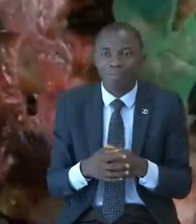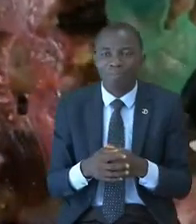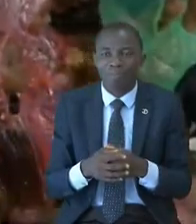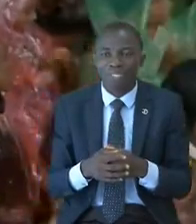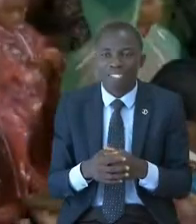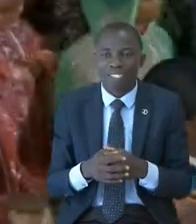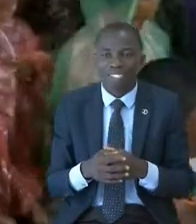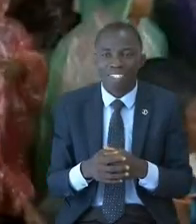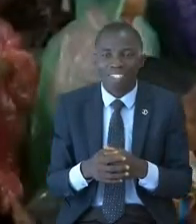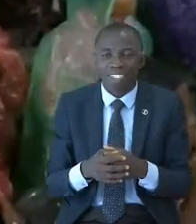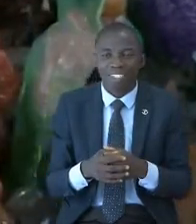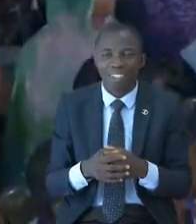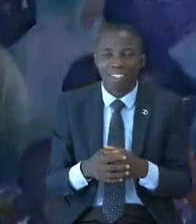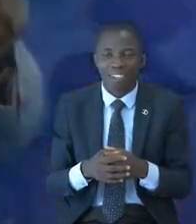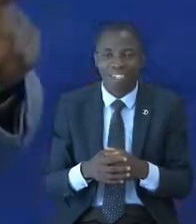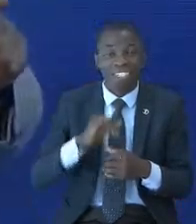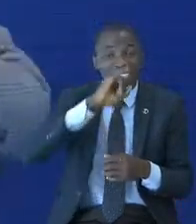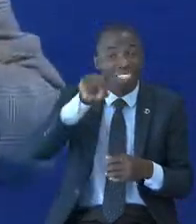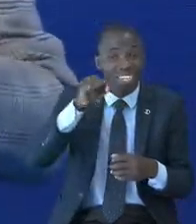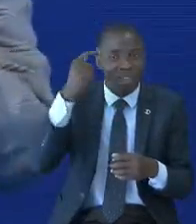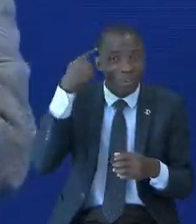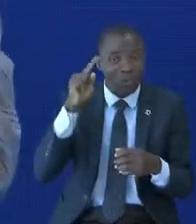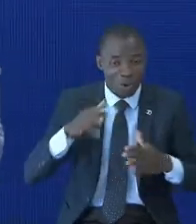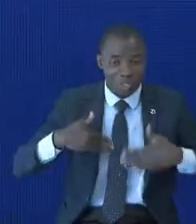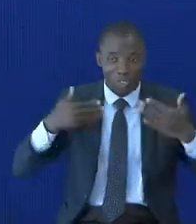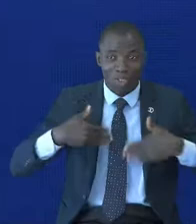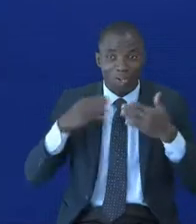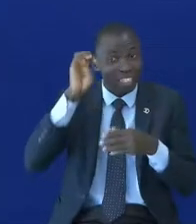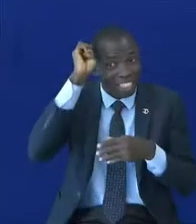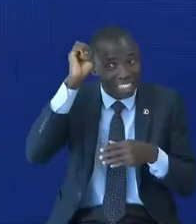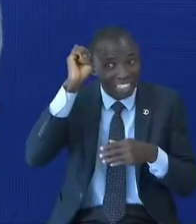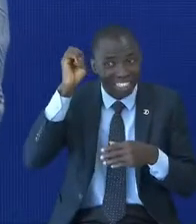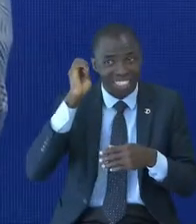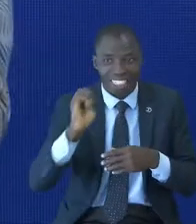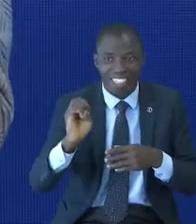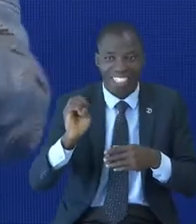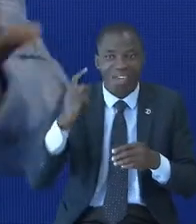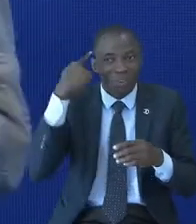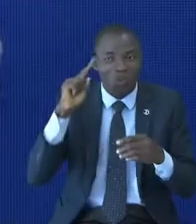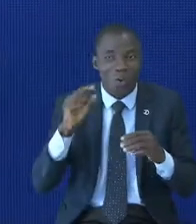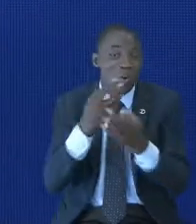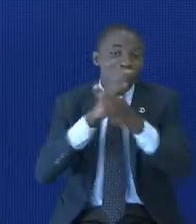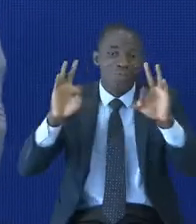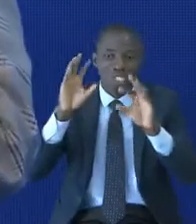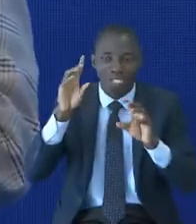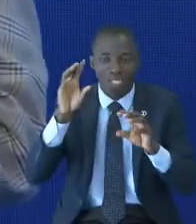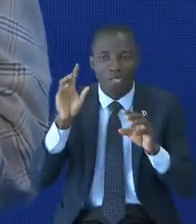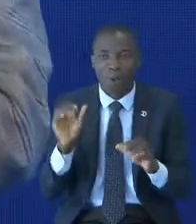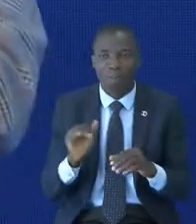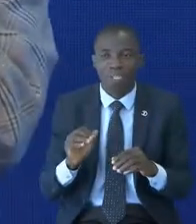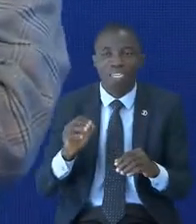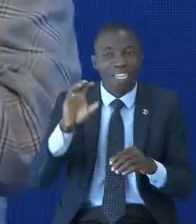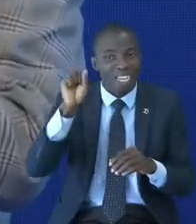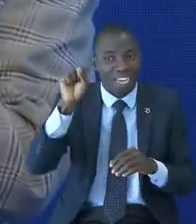J for joy. E for emancipator.